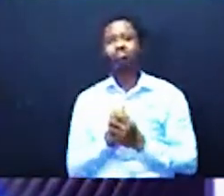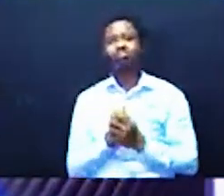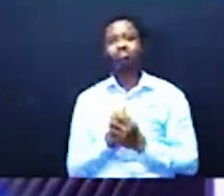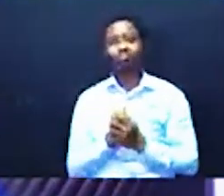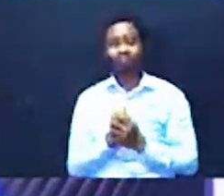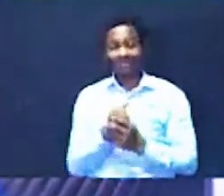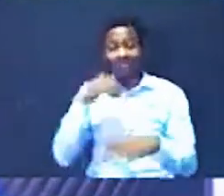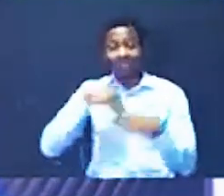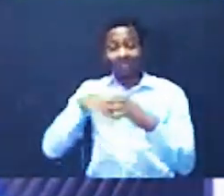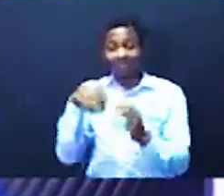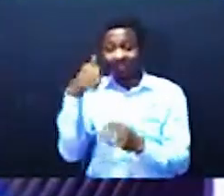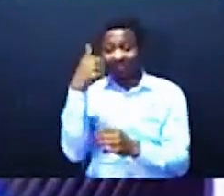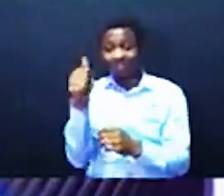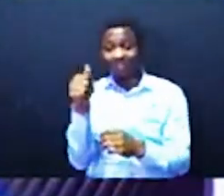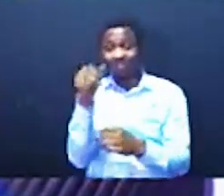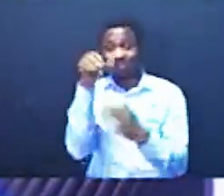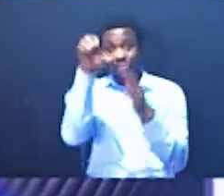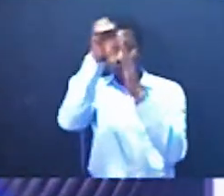stated emphatically.